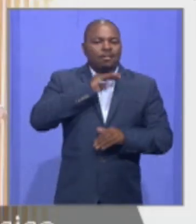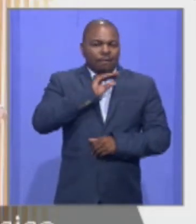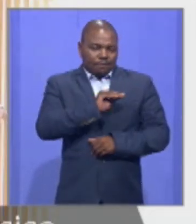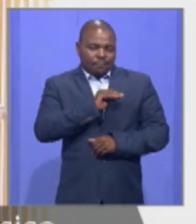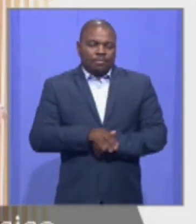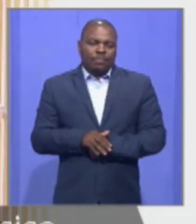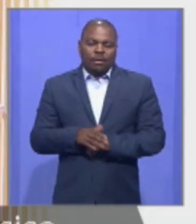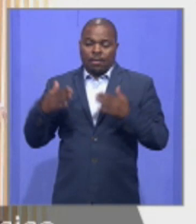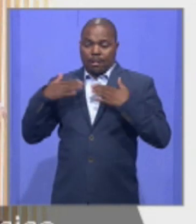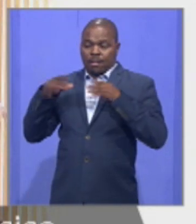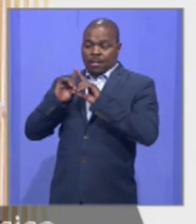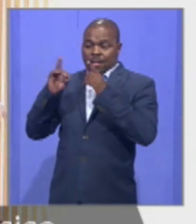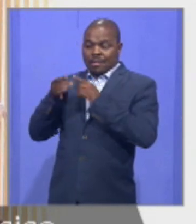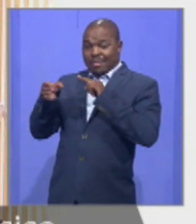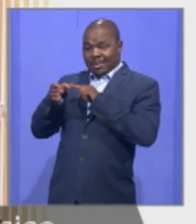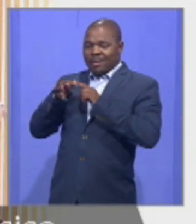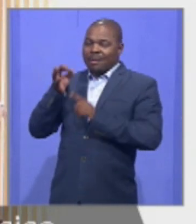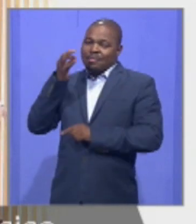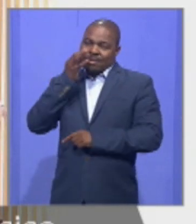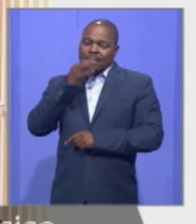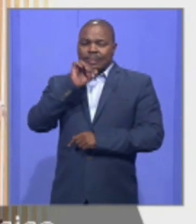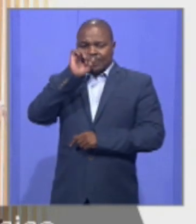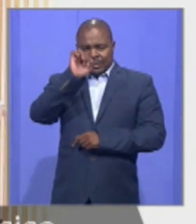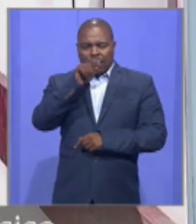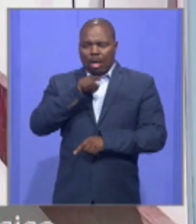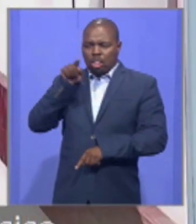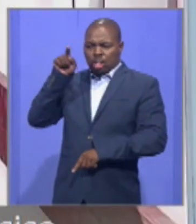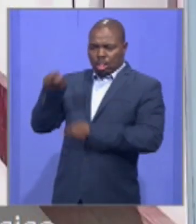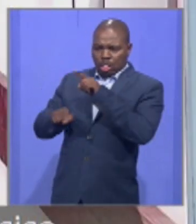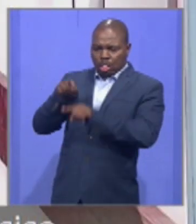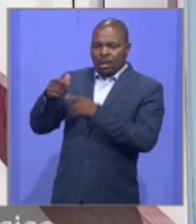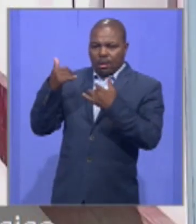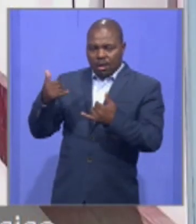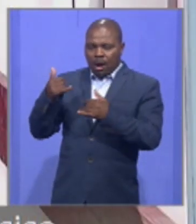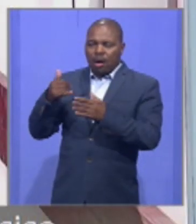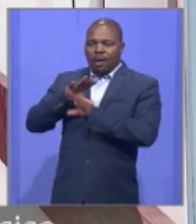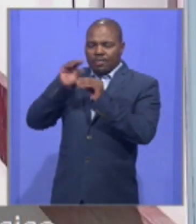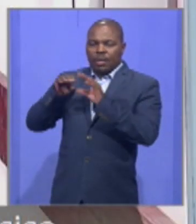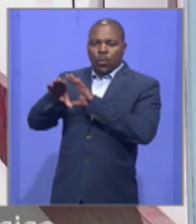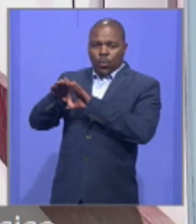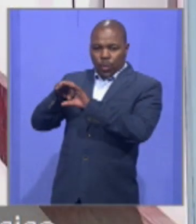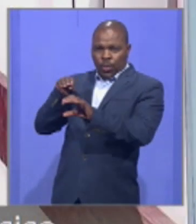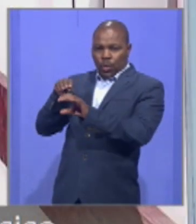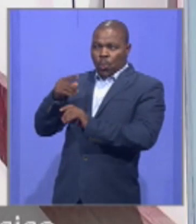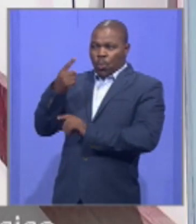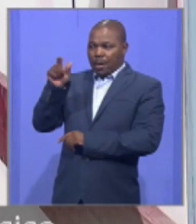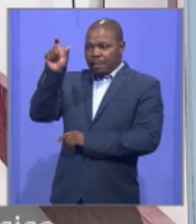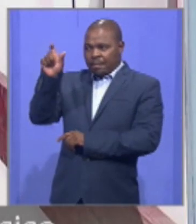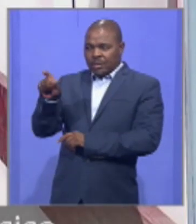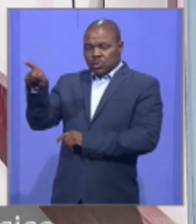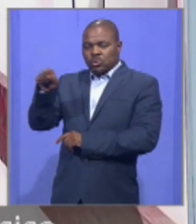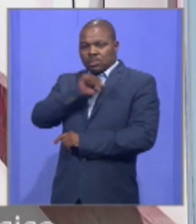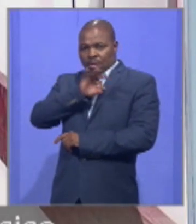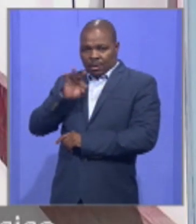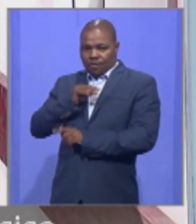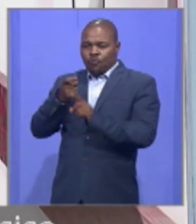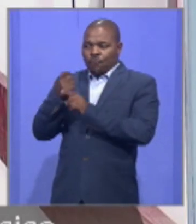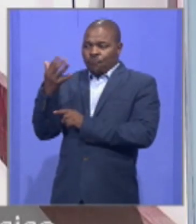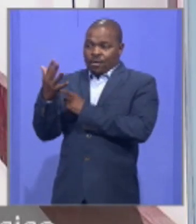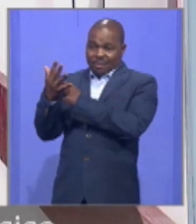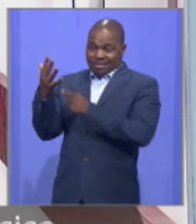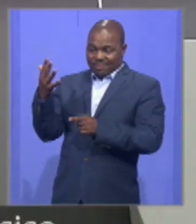la boitekanelo la re le fa ditatofatso di gogetswe morago kgatlhanong le modiri a le mongwe go tswa go ba le